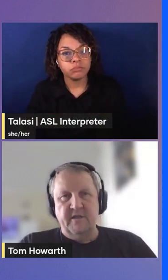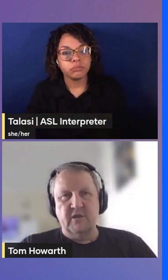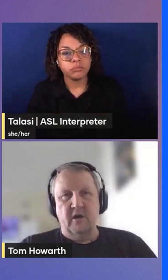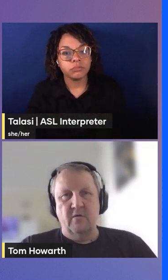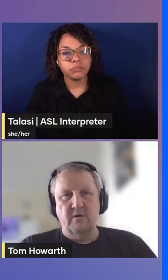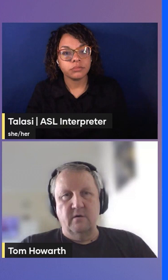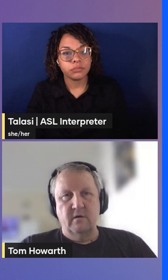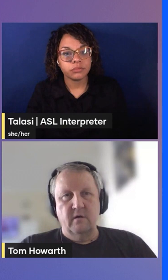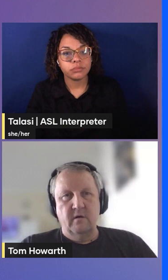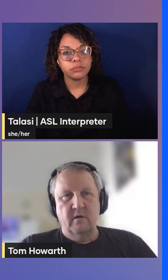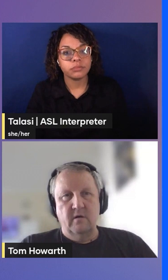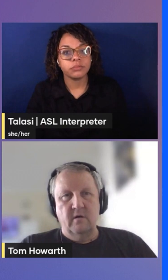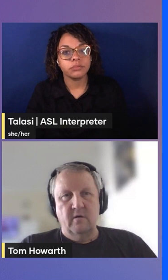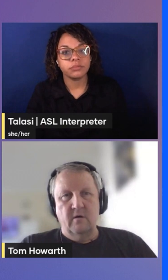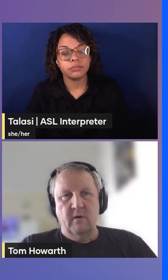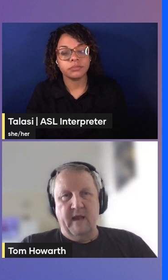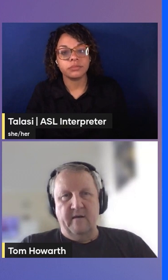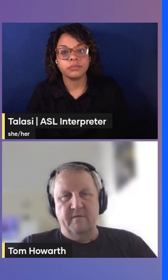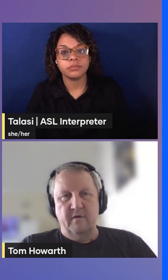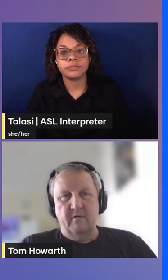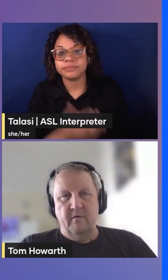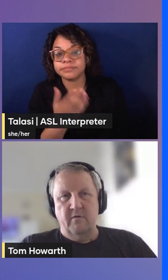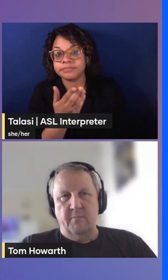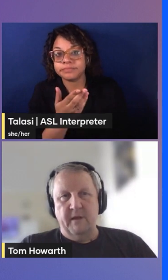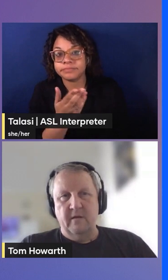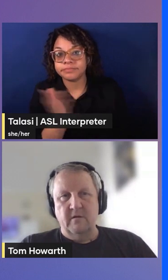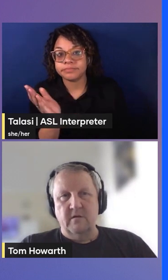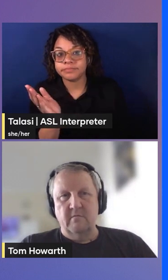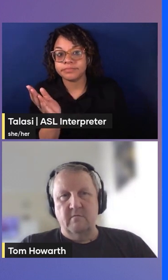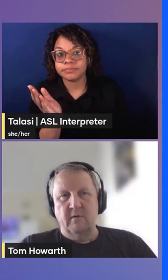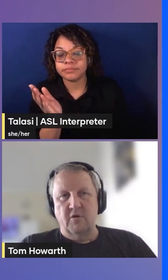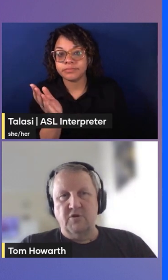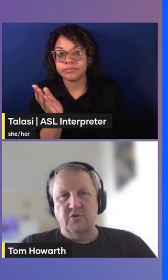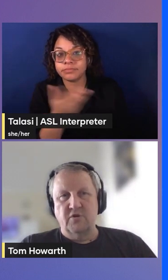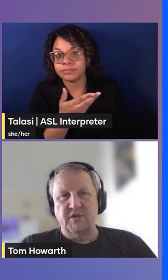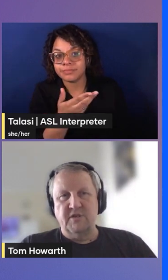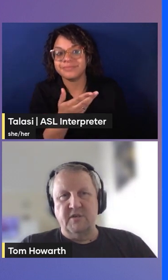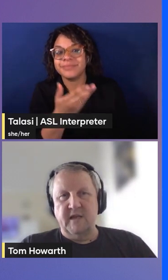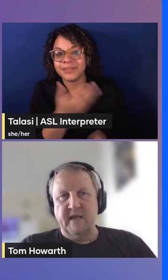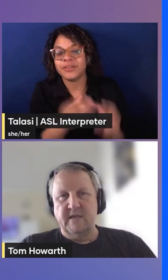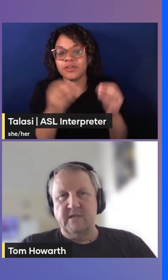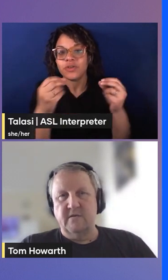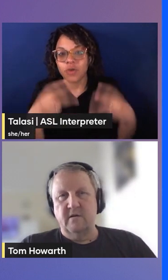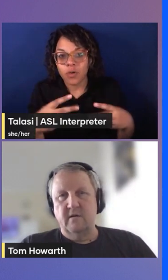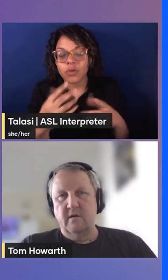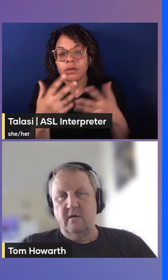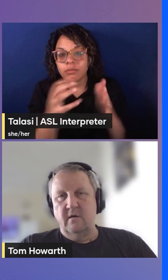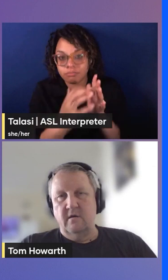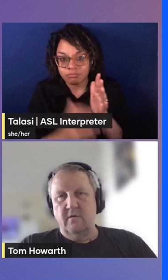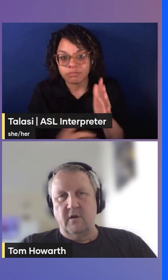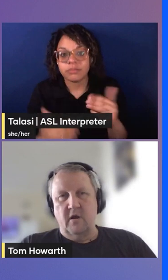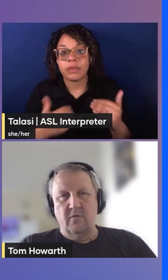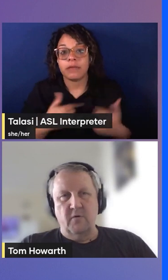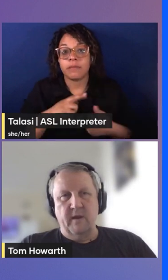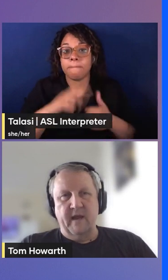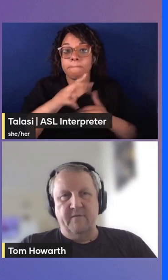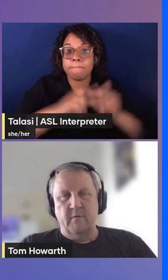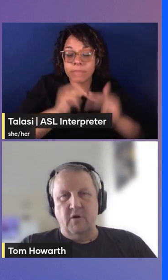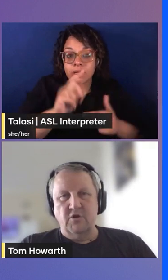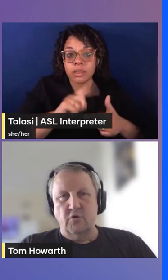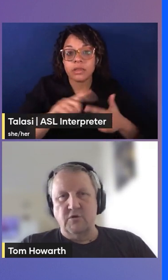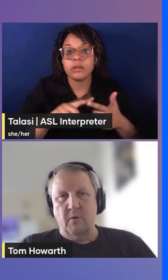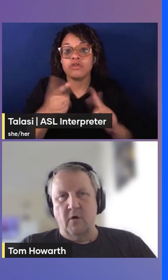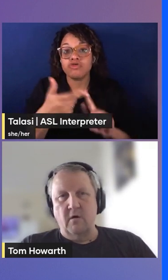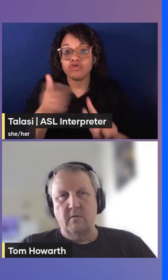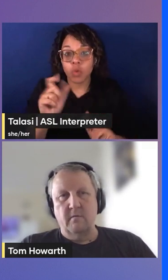see in this code, we have the build, we've got sources that takes the code that we had from